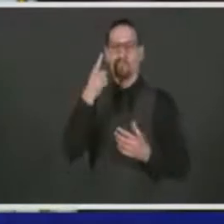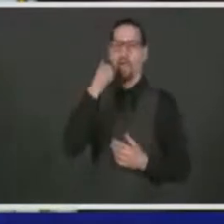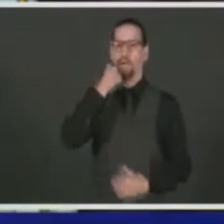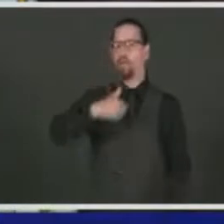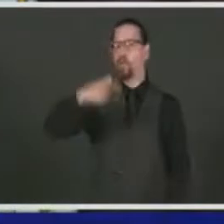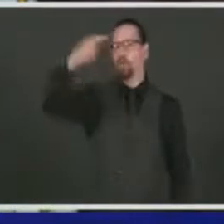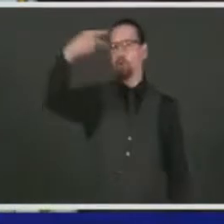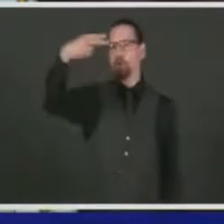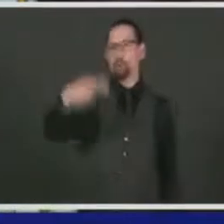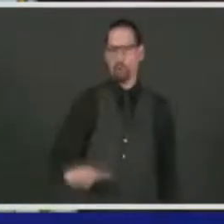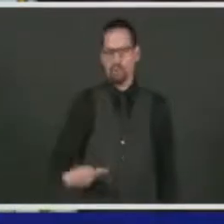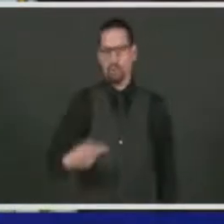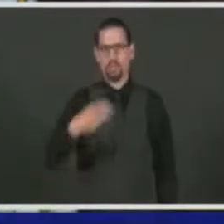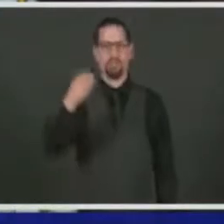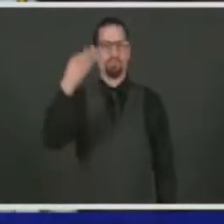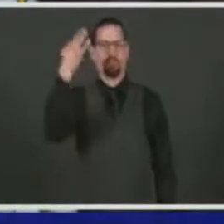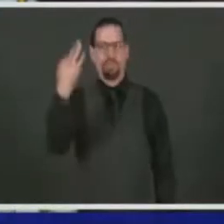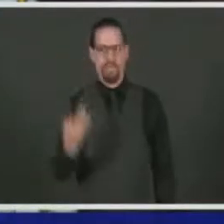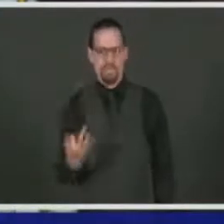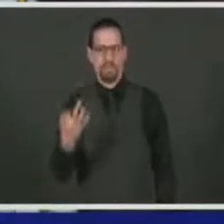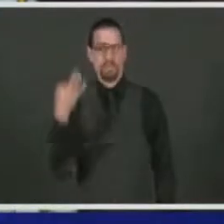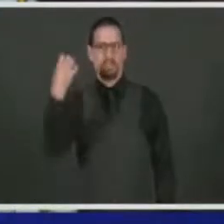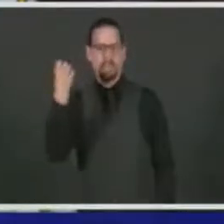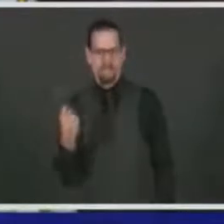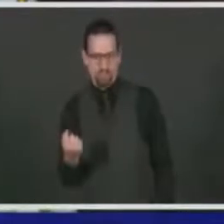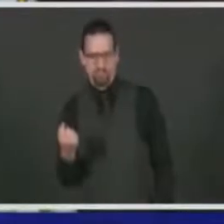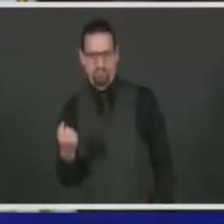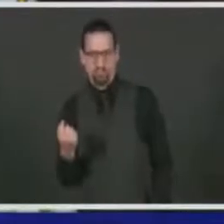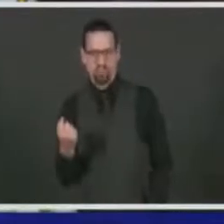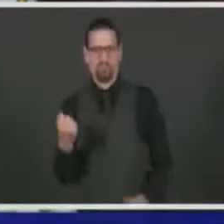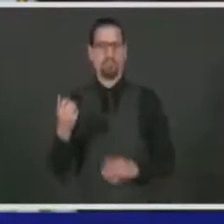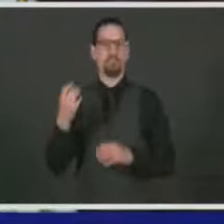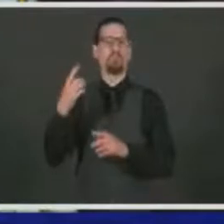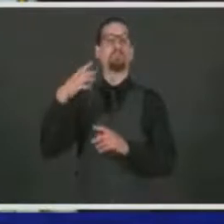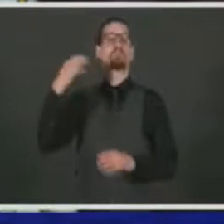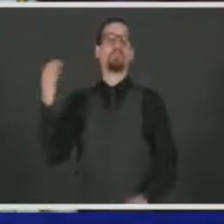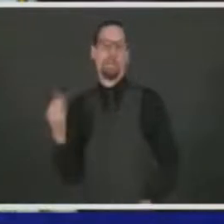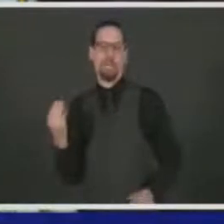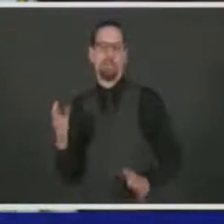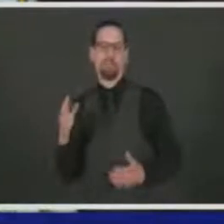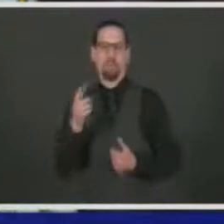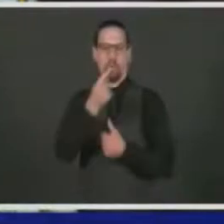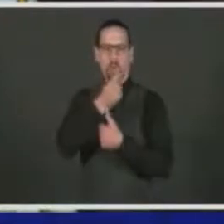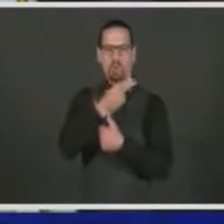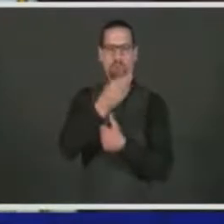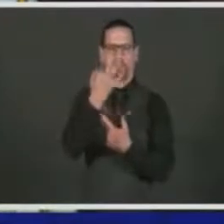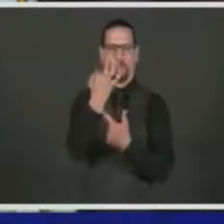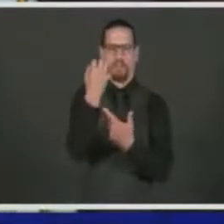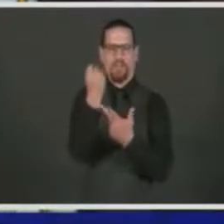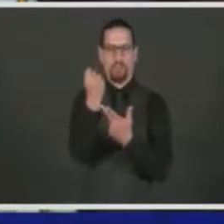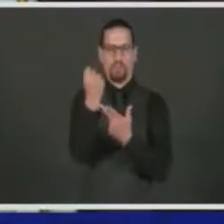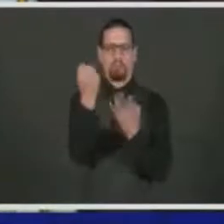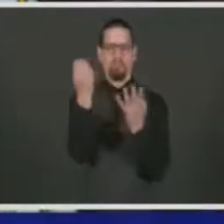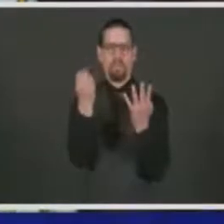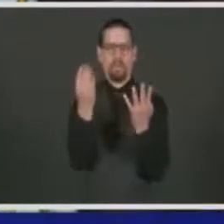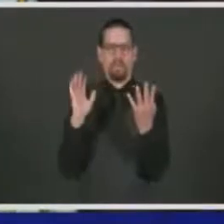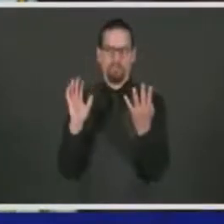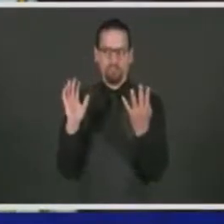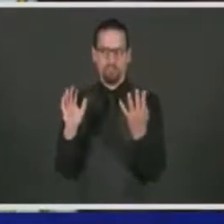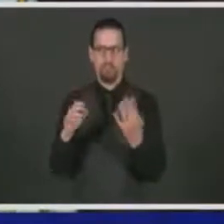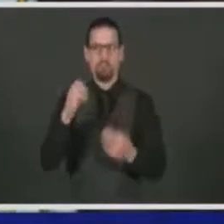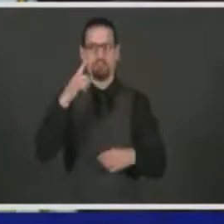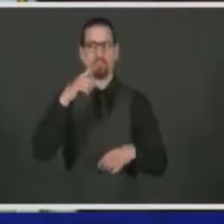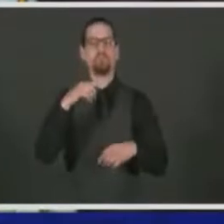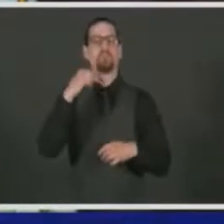Friday, Saturday, and Monday, and we have capacity to run 30 tests per day at each Stop and Shop